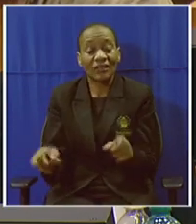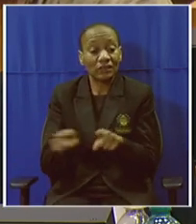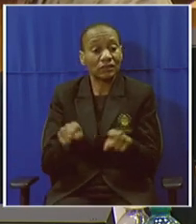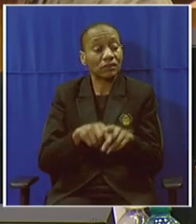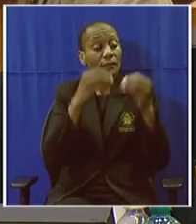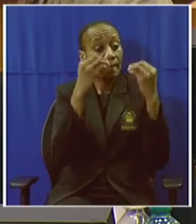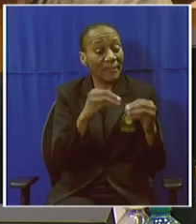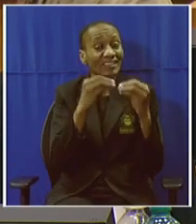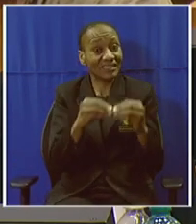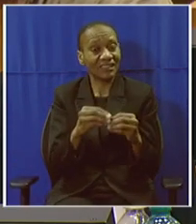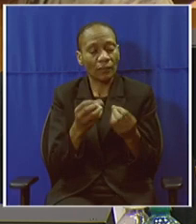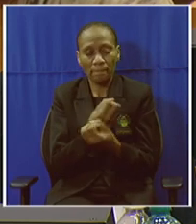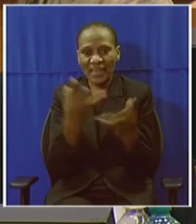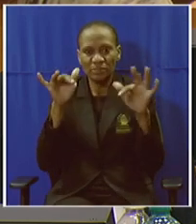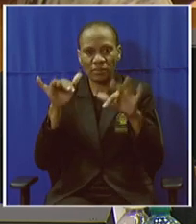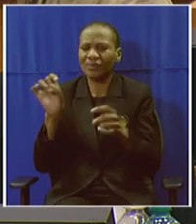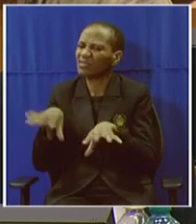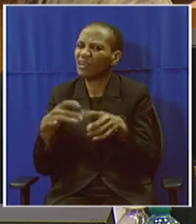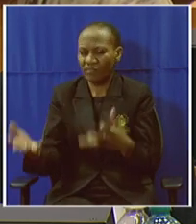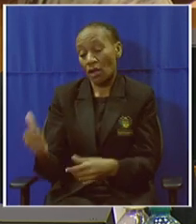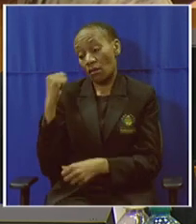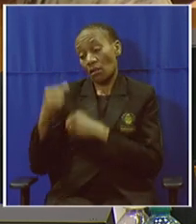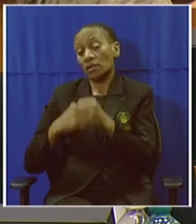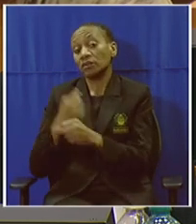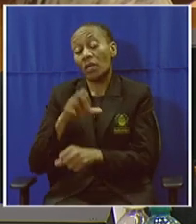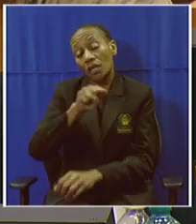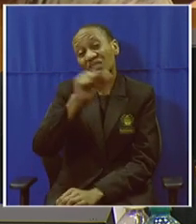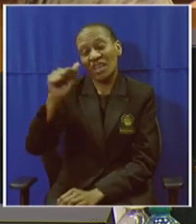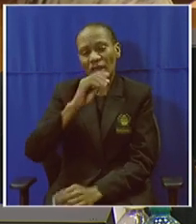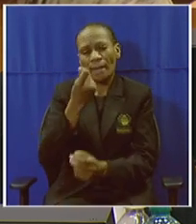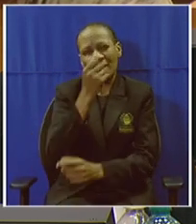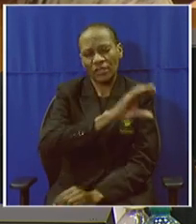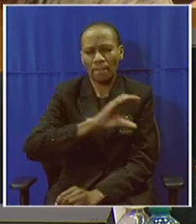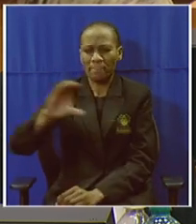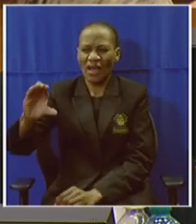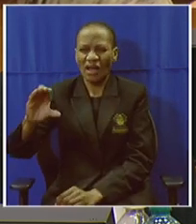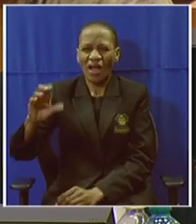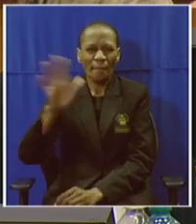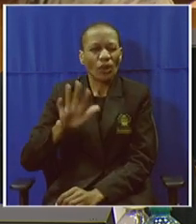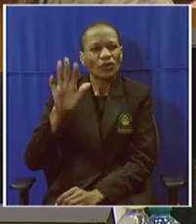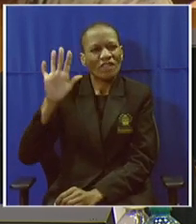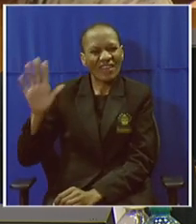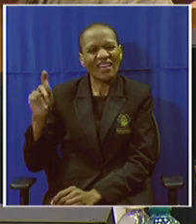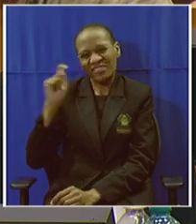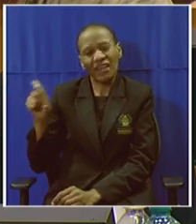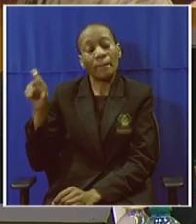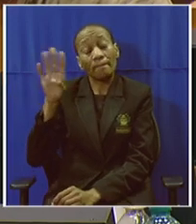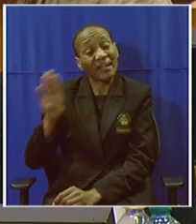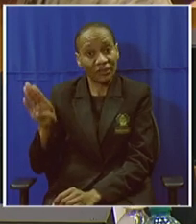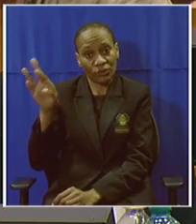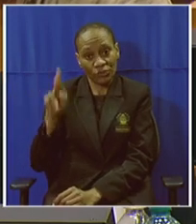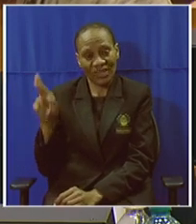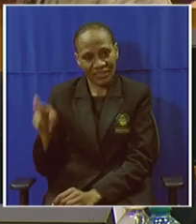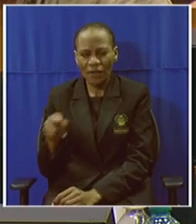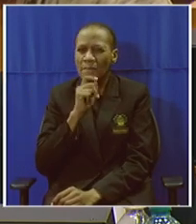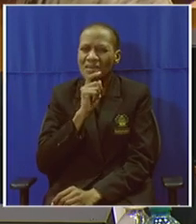business activities. Last year, SAA was paid a bailout of 5 billion rand, nearly double